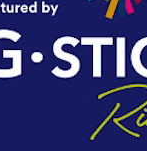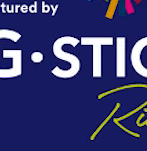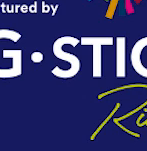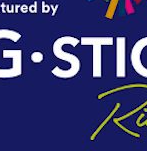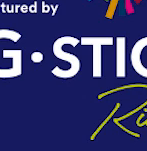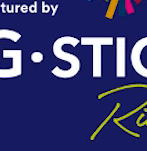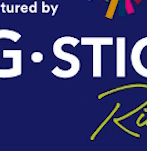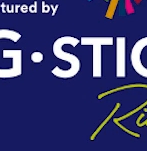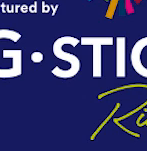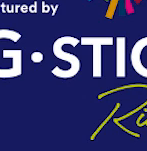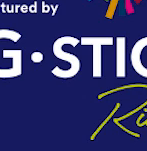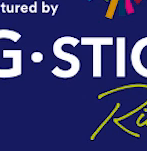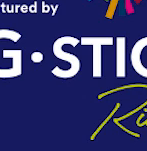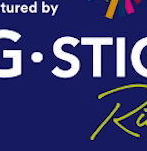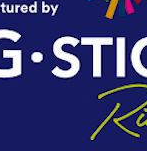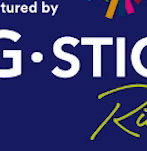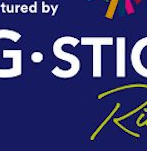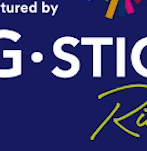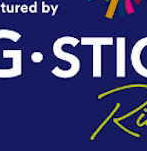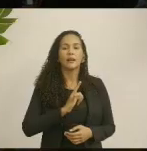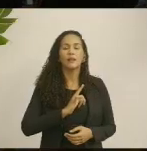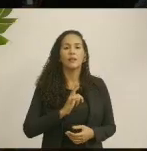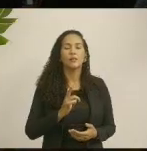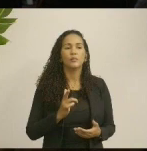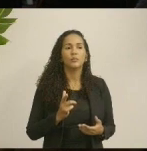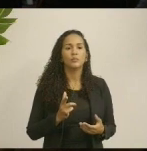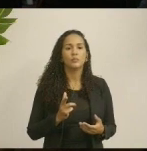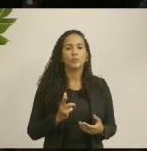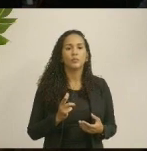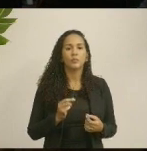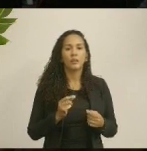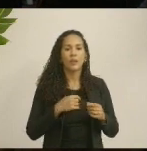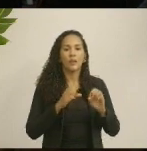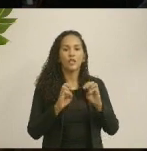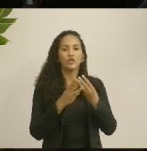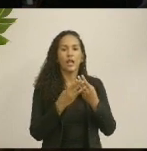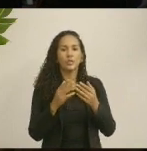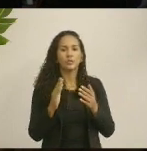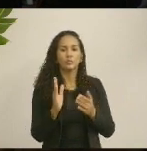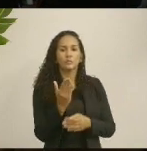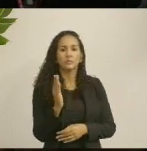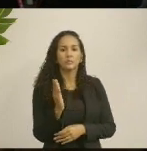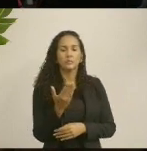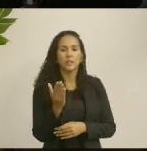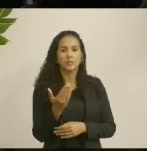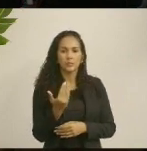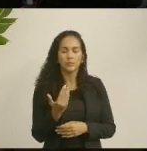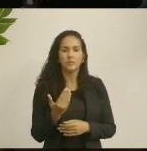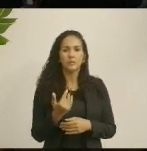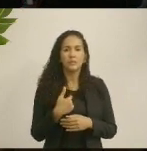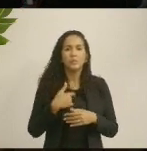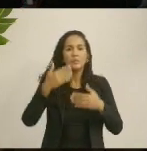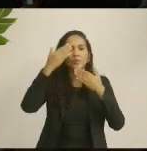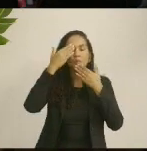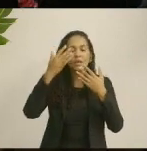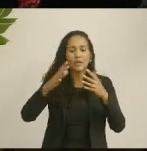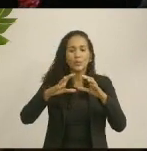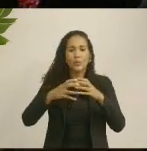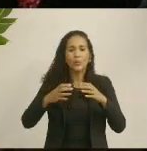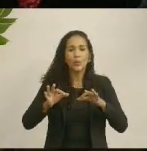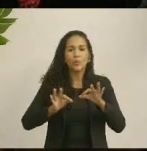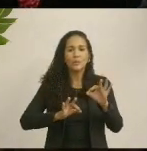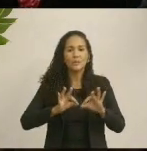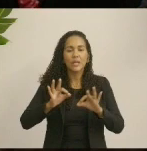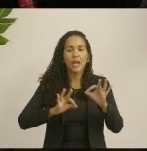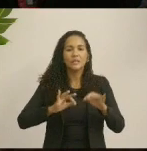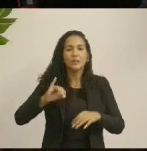remote control. Okay, thank you to the organizers and to give us the opportunity to be here today and to present